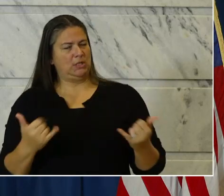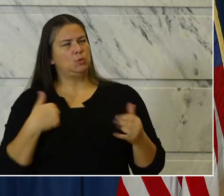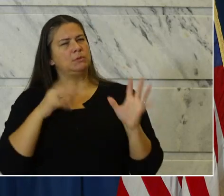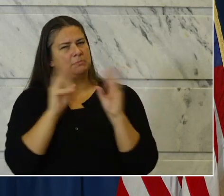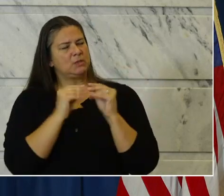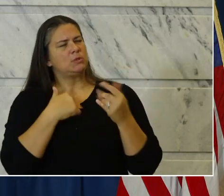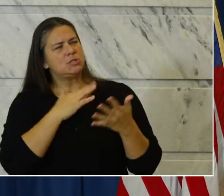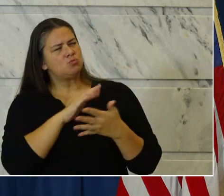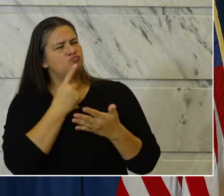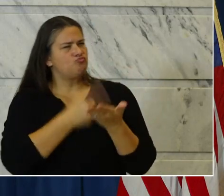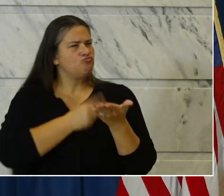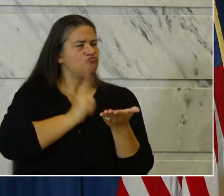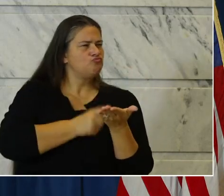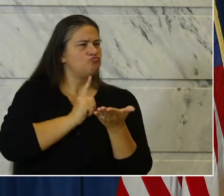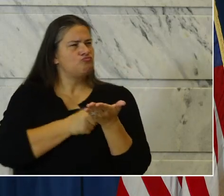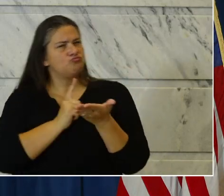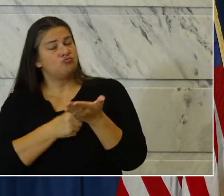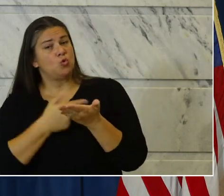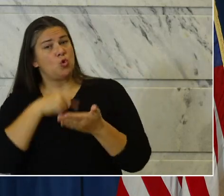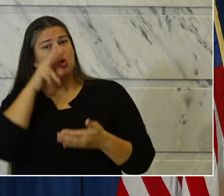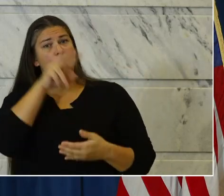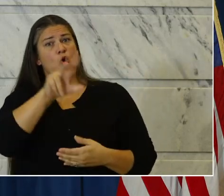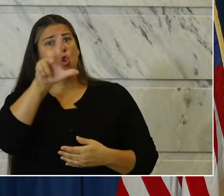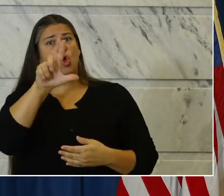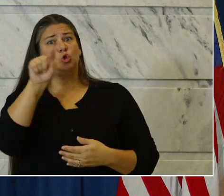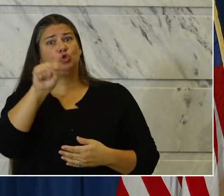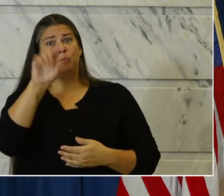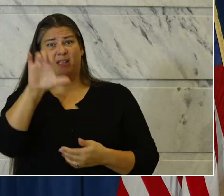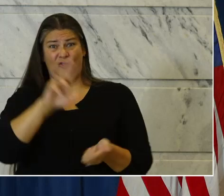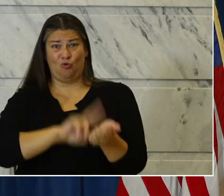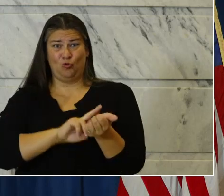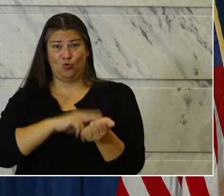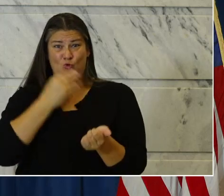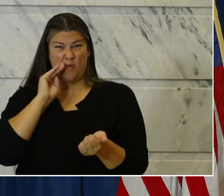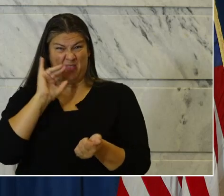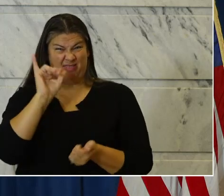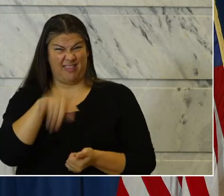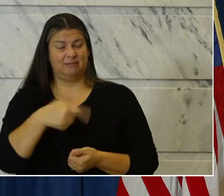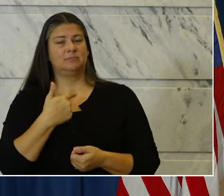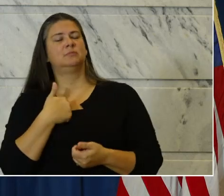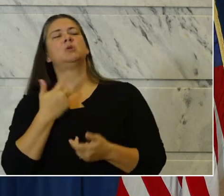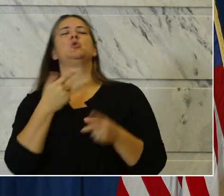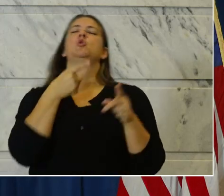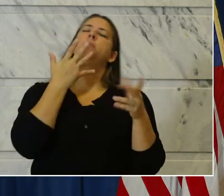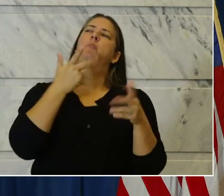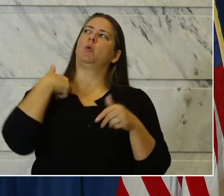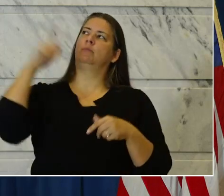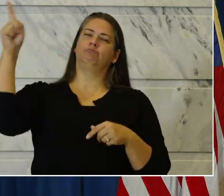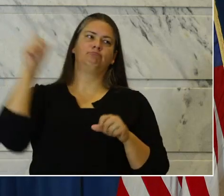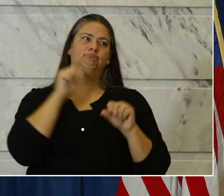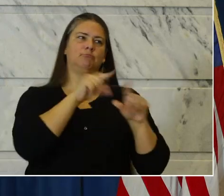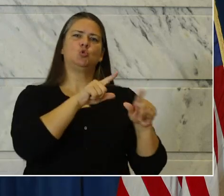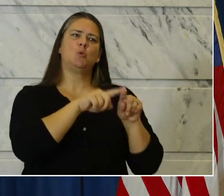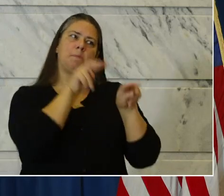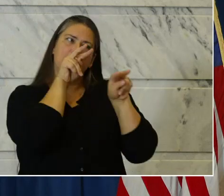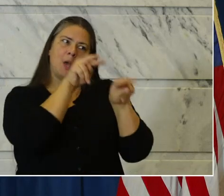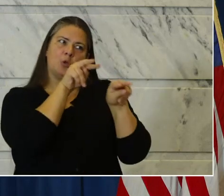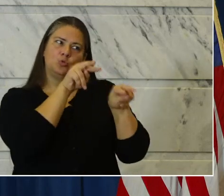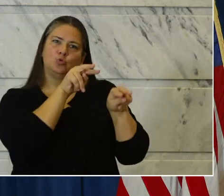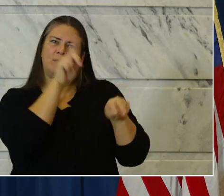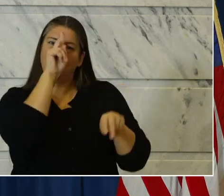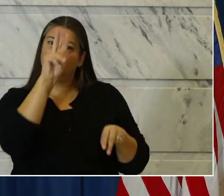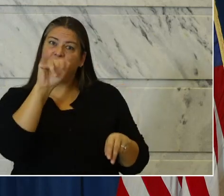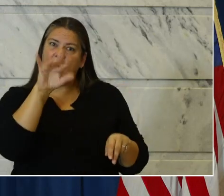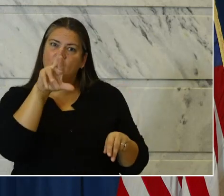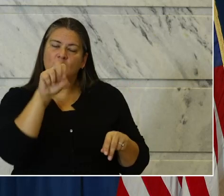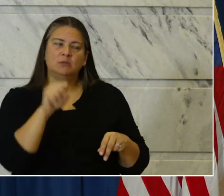already. When we look at our long-term care facilities, and then we're going to be looking at others where either we can monitor for a virus in